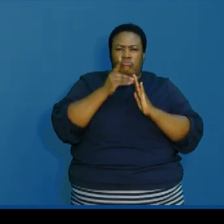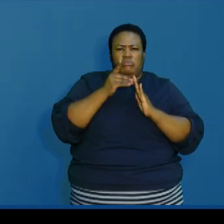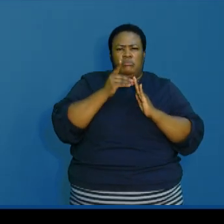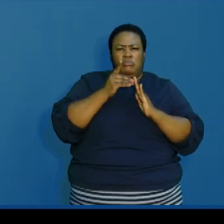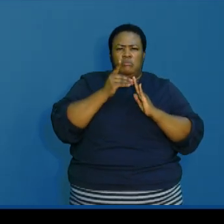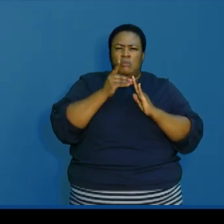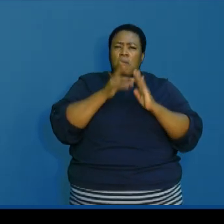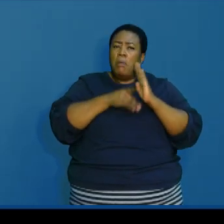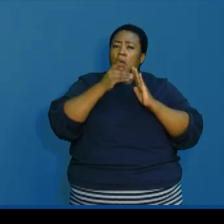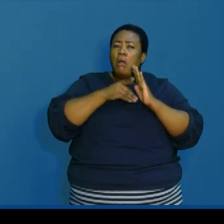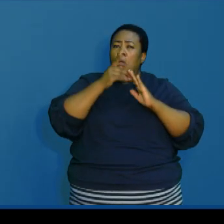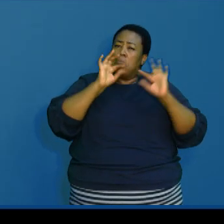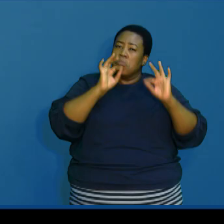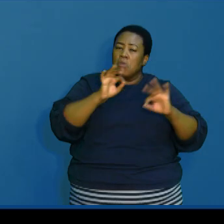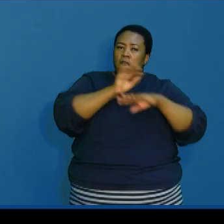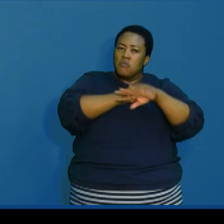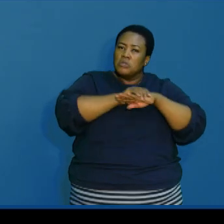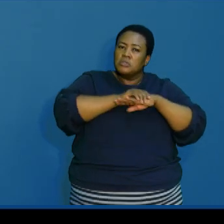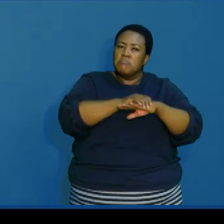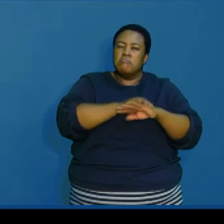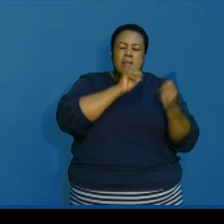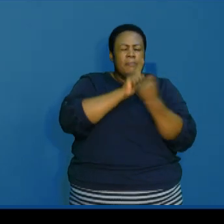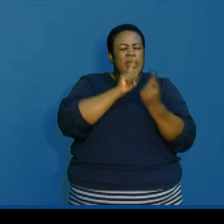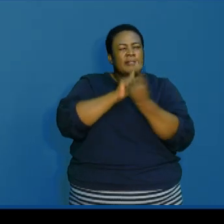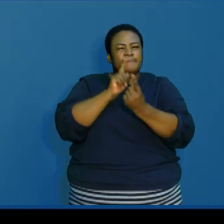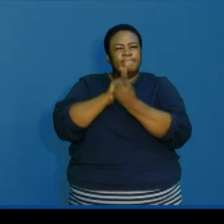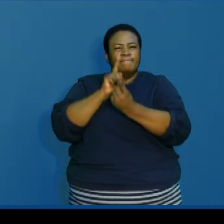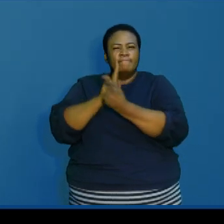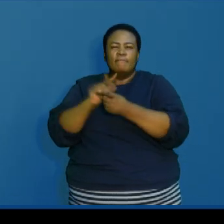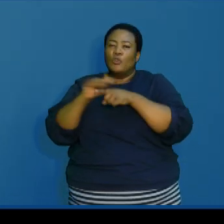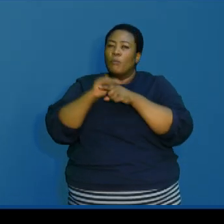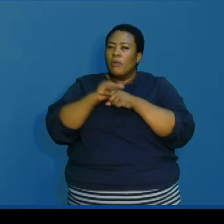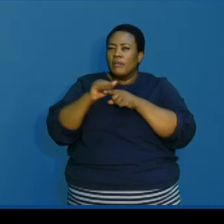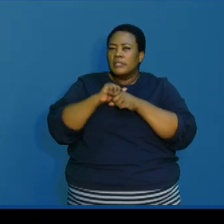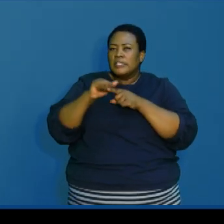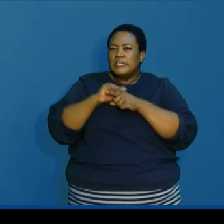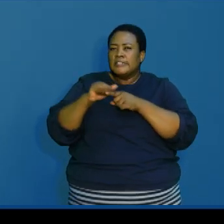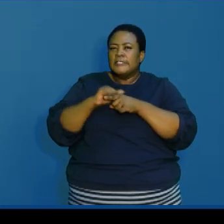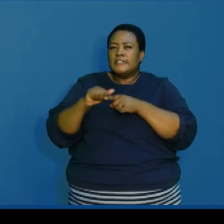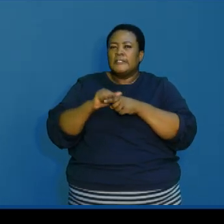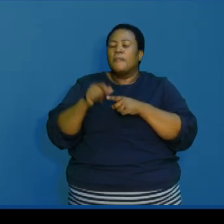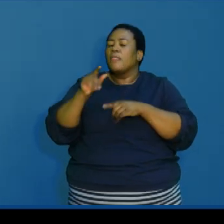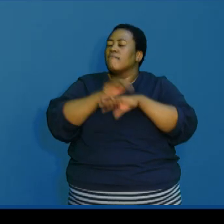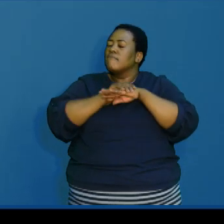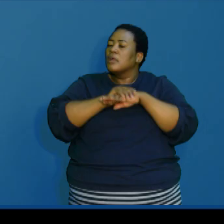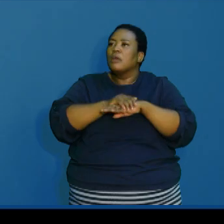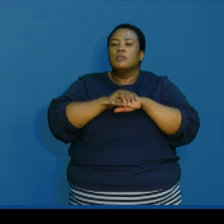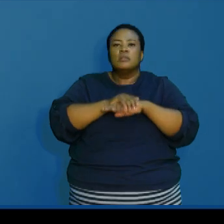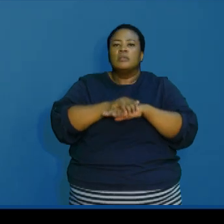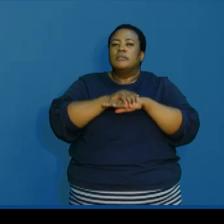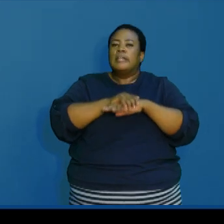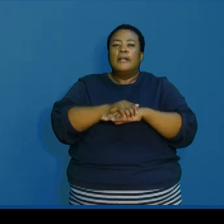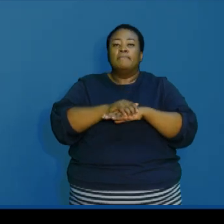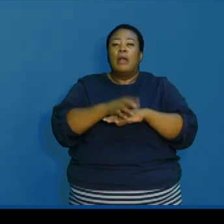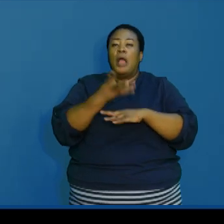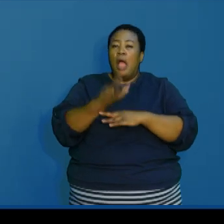friendship when they exchange information and meet regularly to practice for the literary quiz. Their friendship, however, is subjected